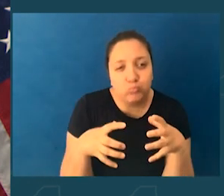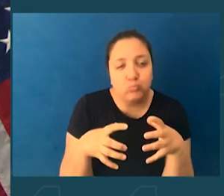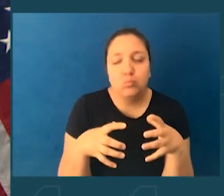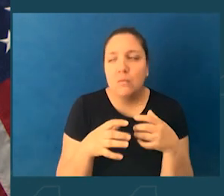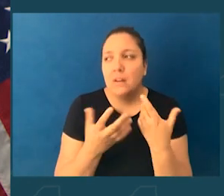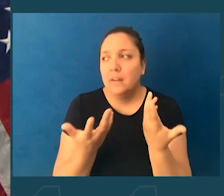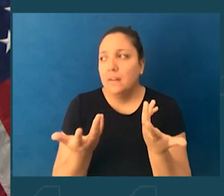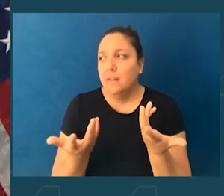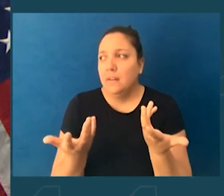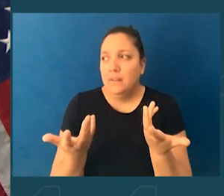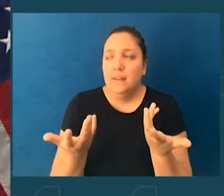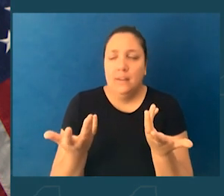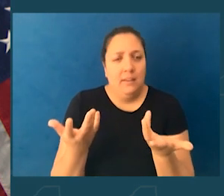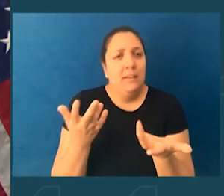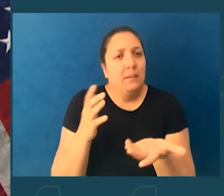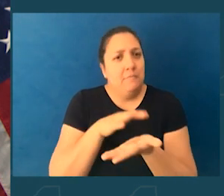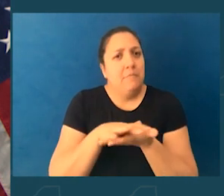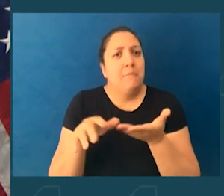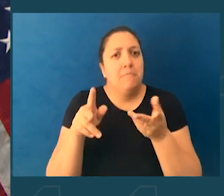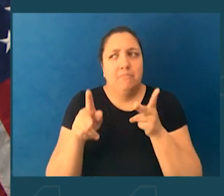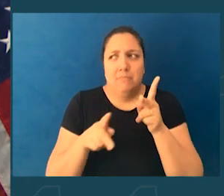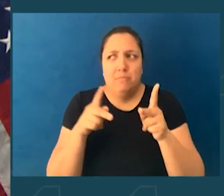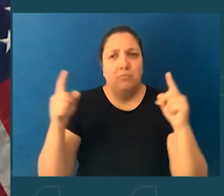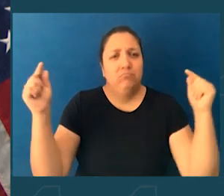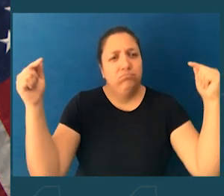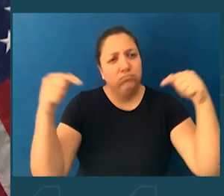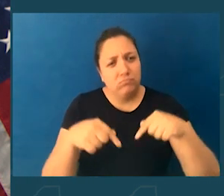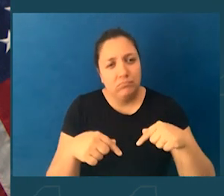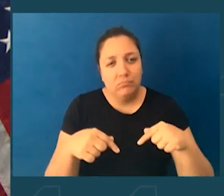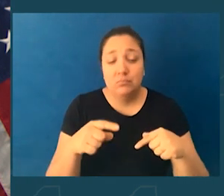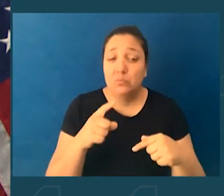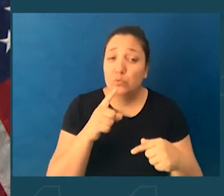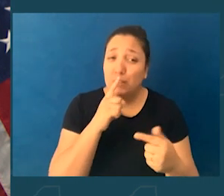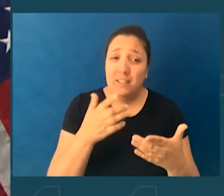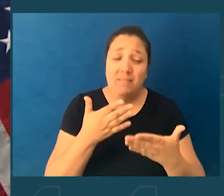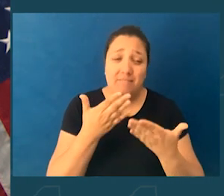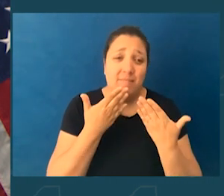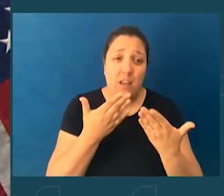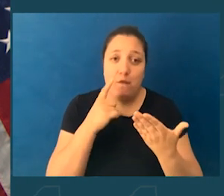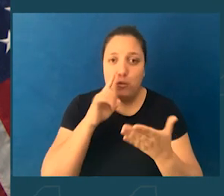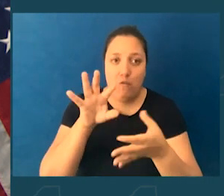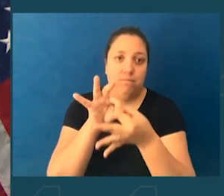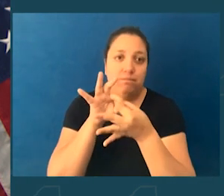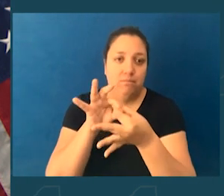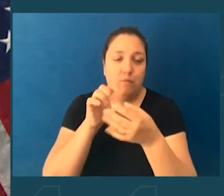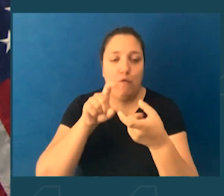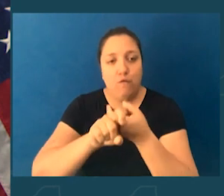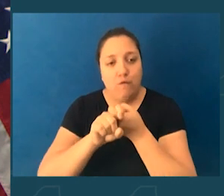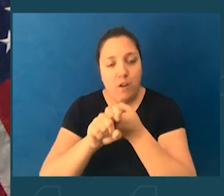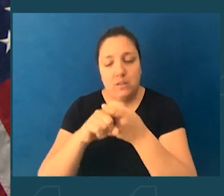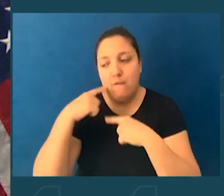safe space for them. And I thank you for your friendship over many, many years. Let's give her a round of applause.